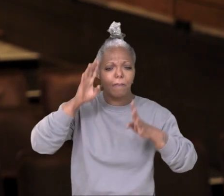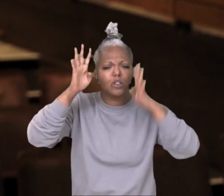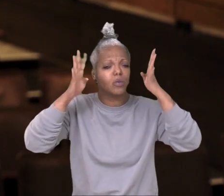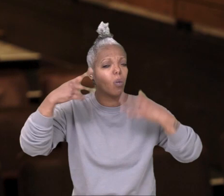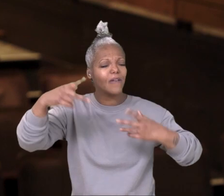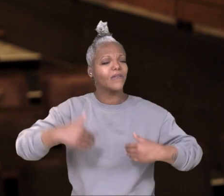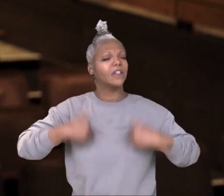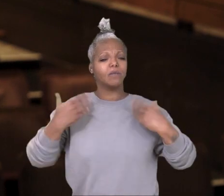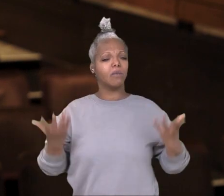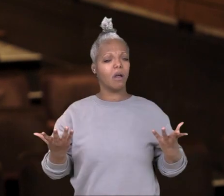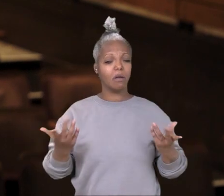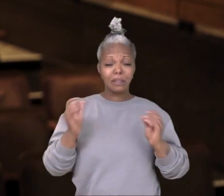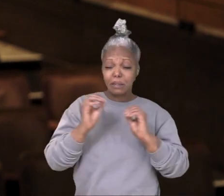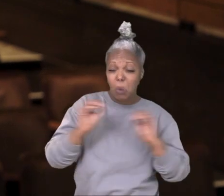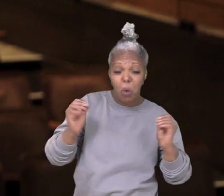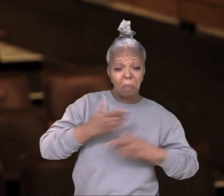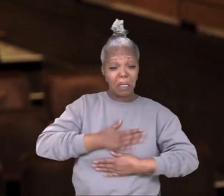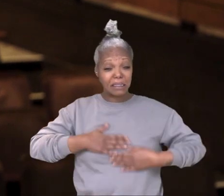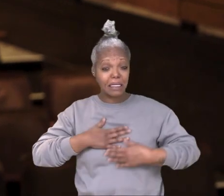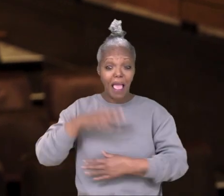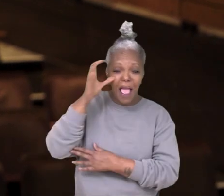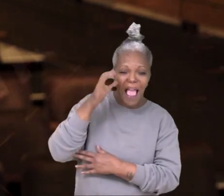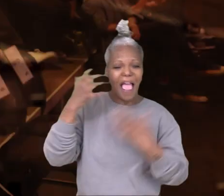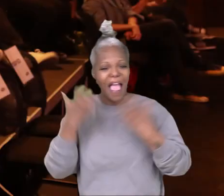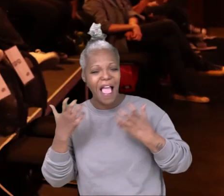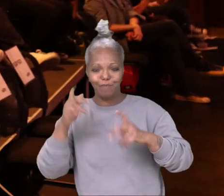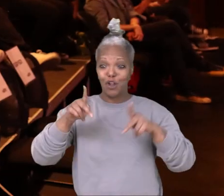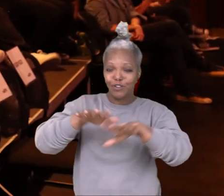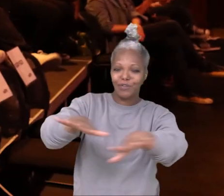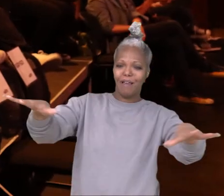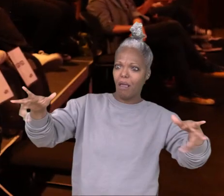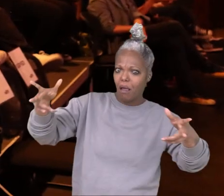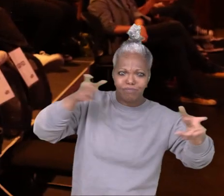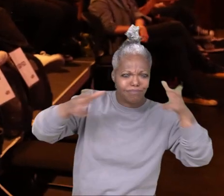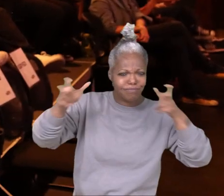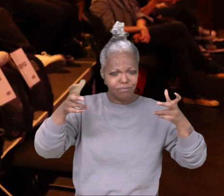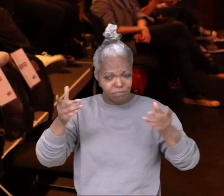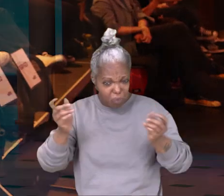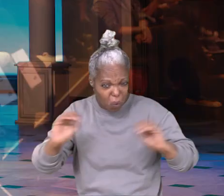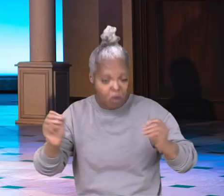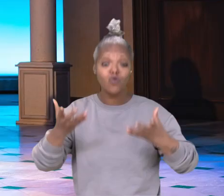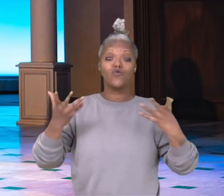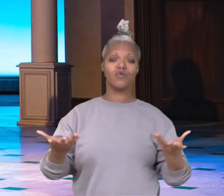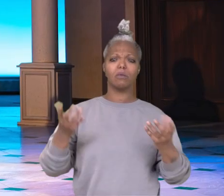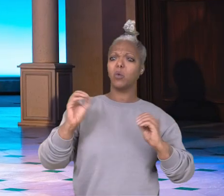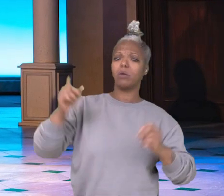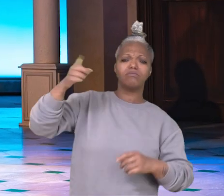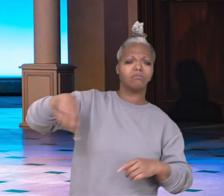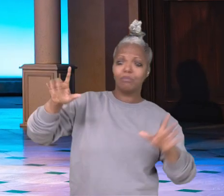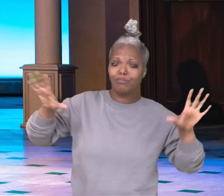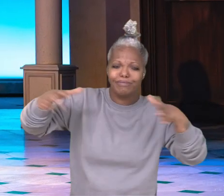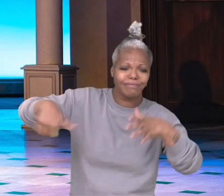For a moment, imagine your life without the sheer pleasure of hearing a laugh ripple through an audience.